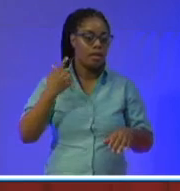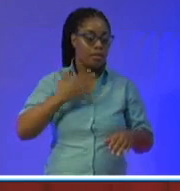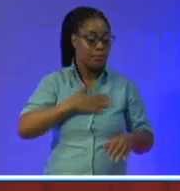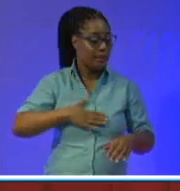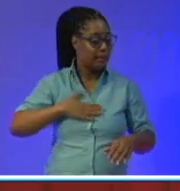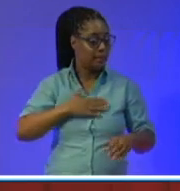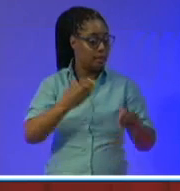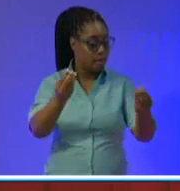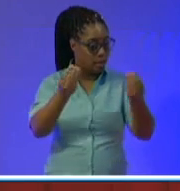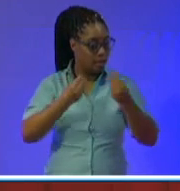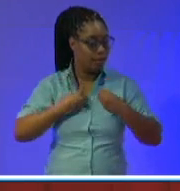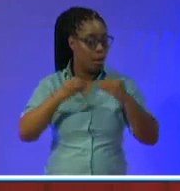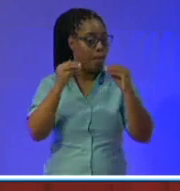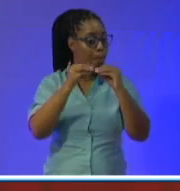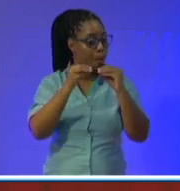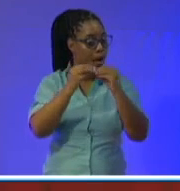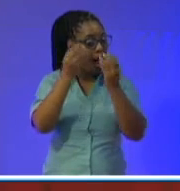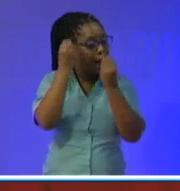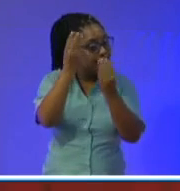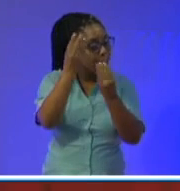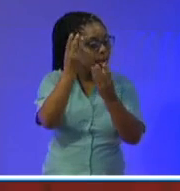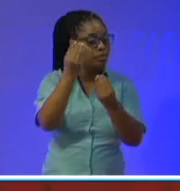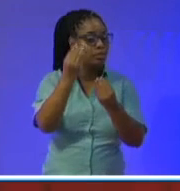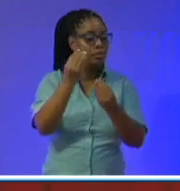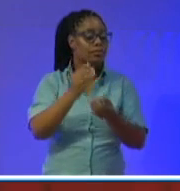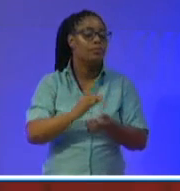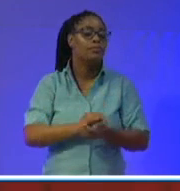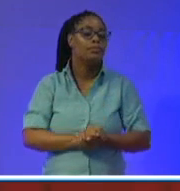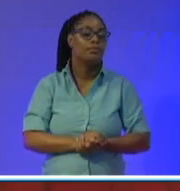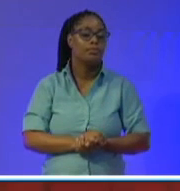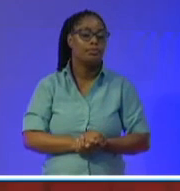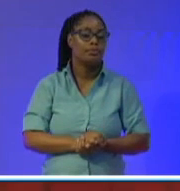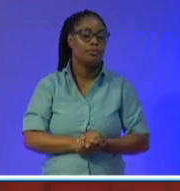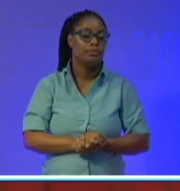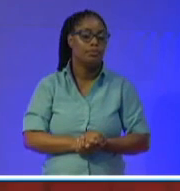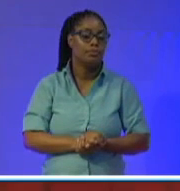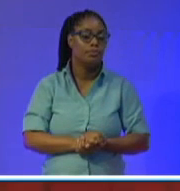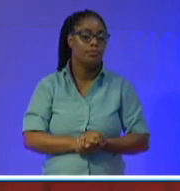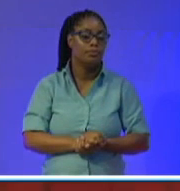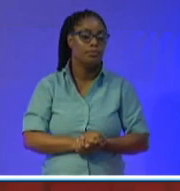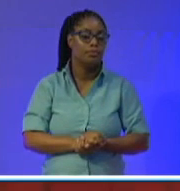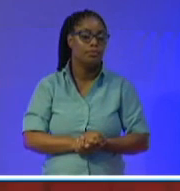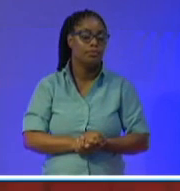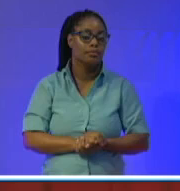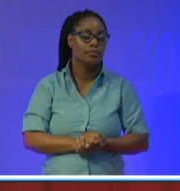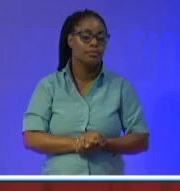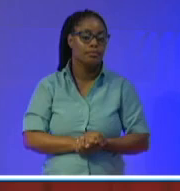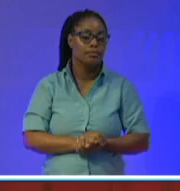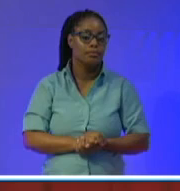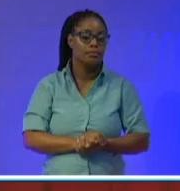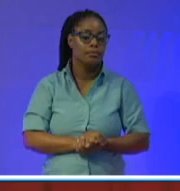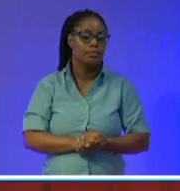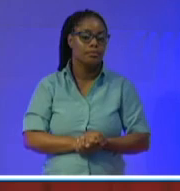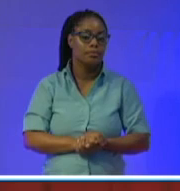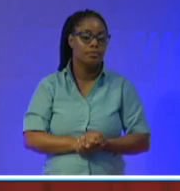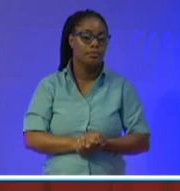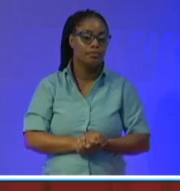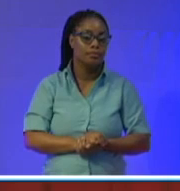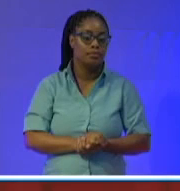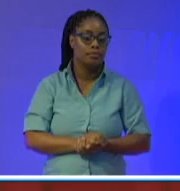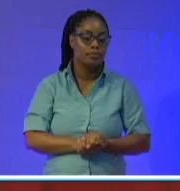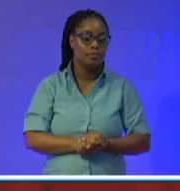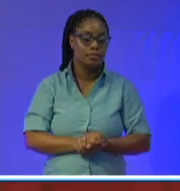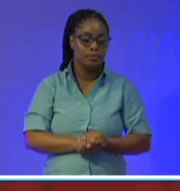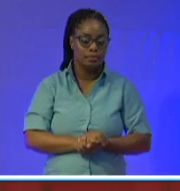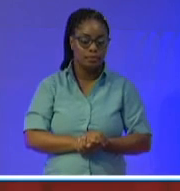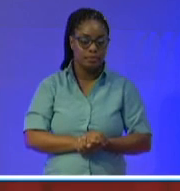more specifically, who is eligible to receive the dose, as there is currently some confusion in the public domain. And the second question